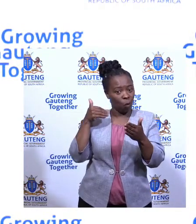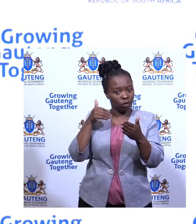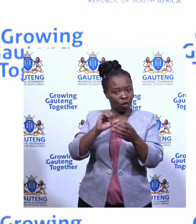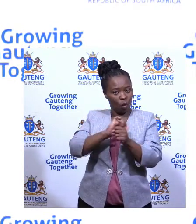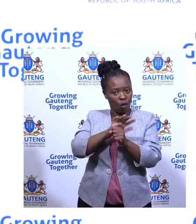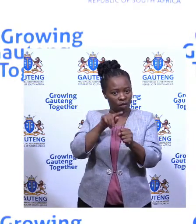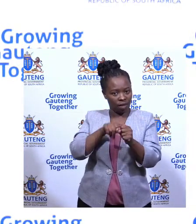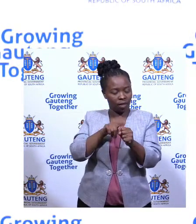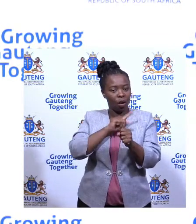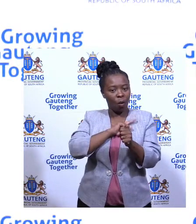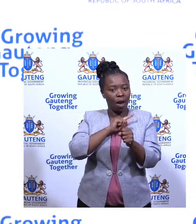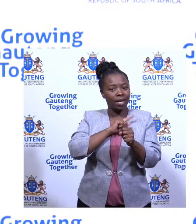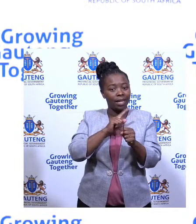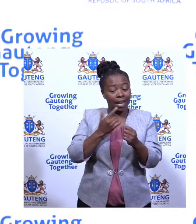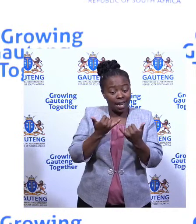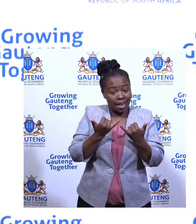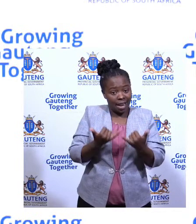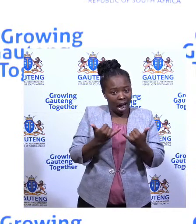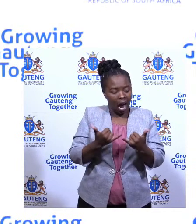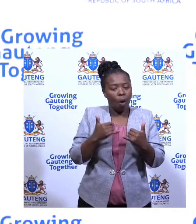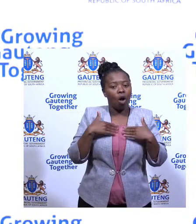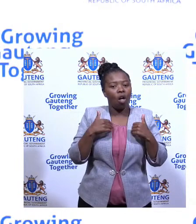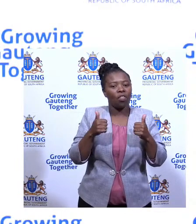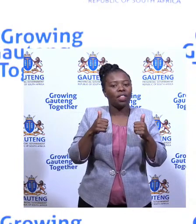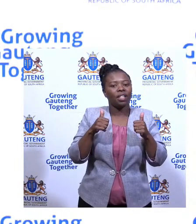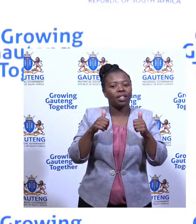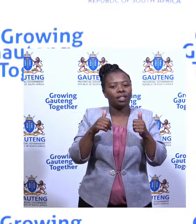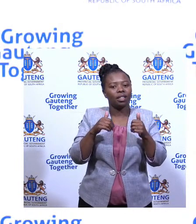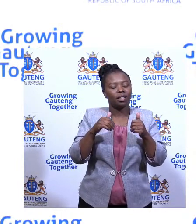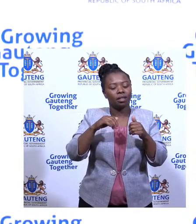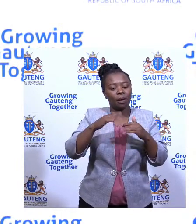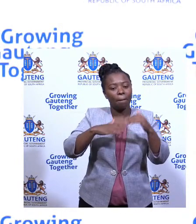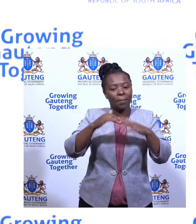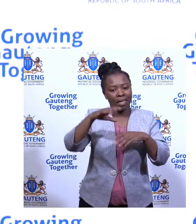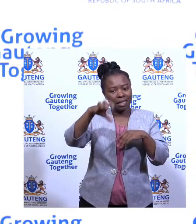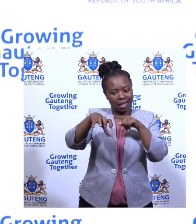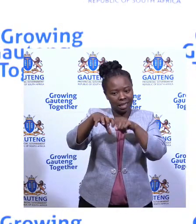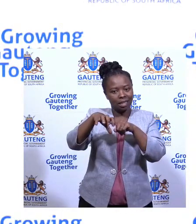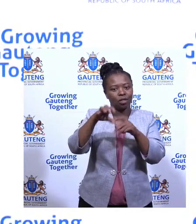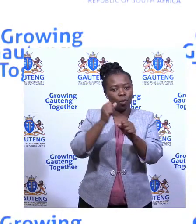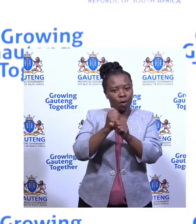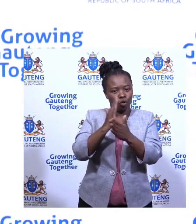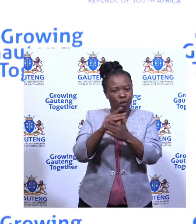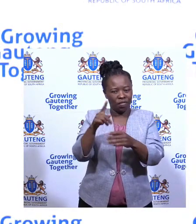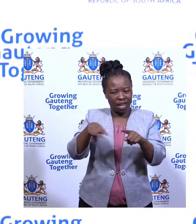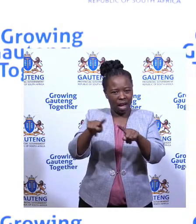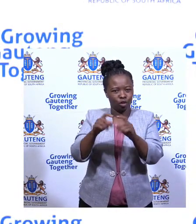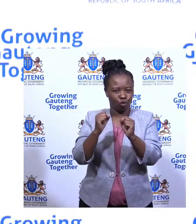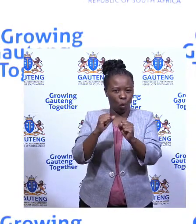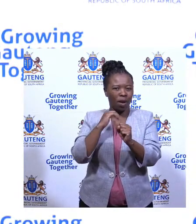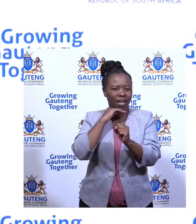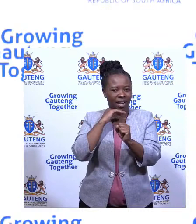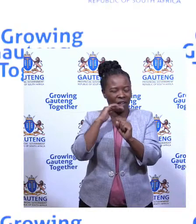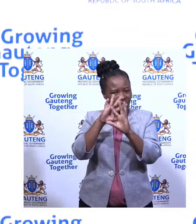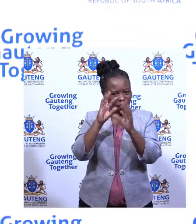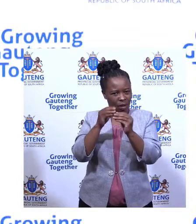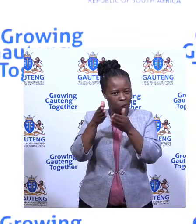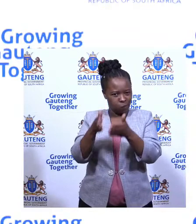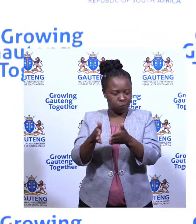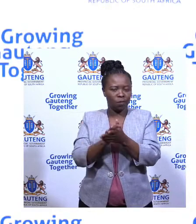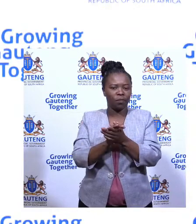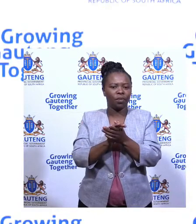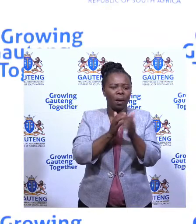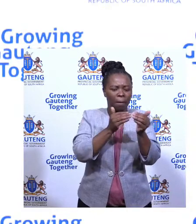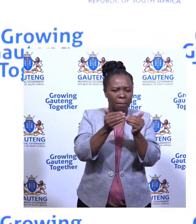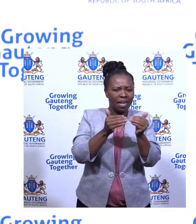about trying to strengthen our existing health facilities. And the third part, obviously, under that, Prof. Mlaudzi's talk, was being able to manage